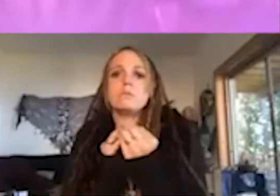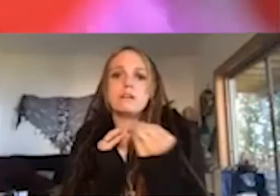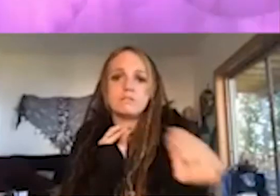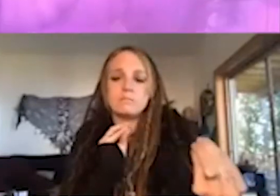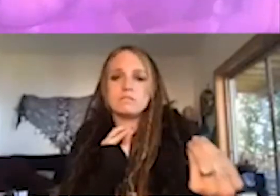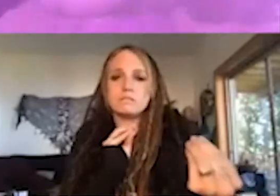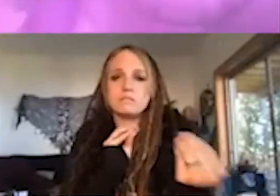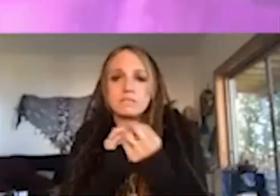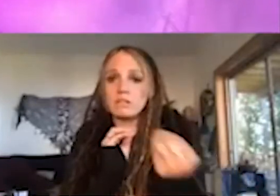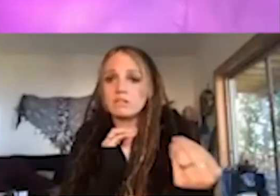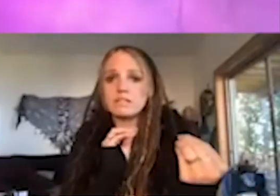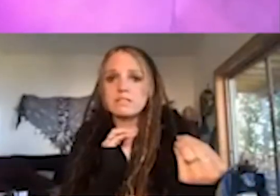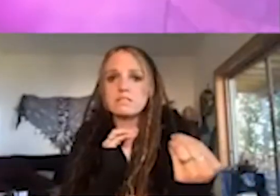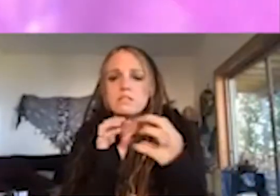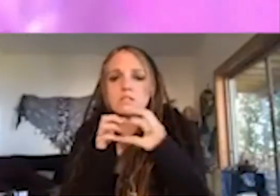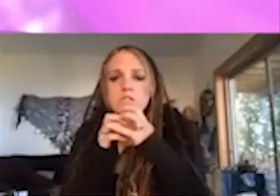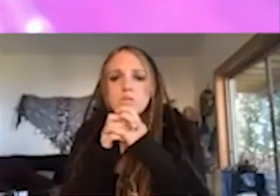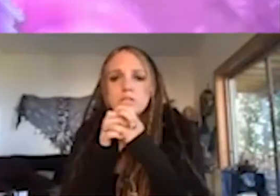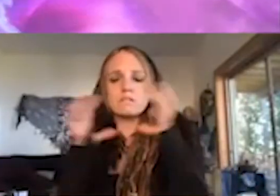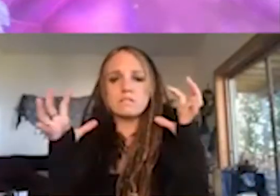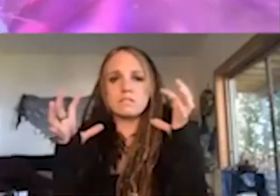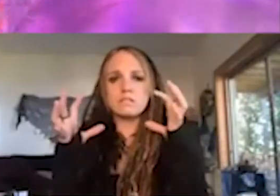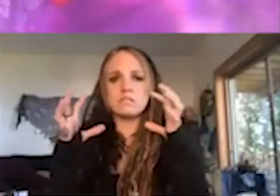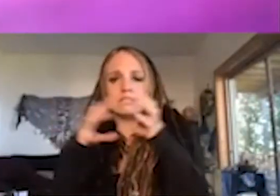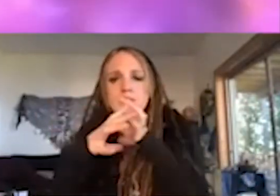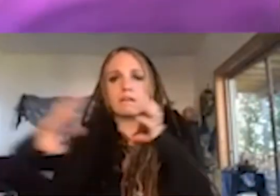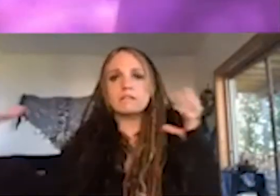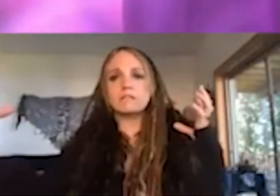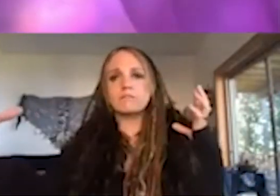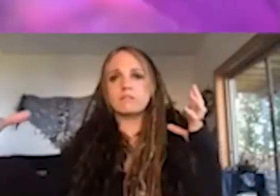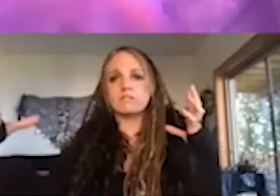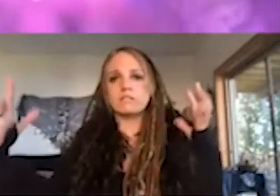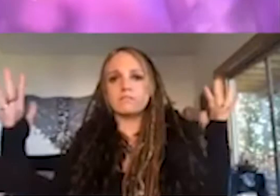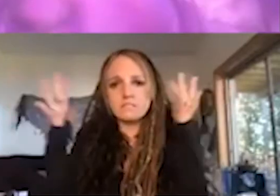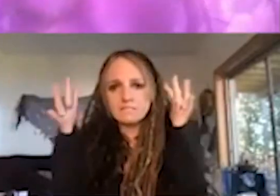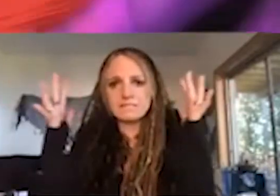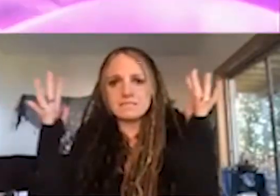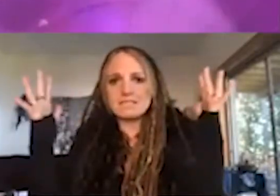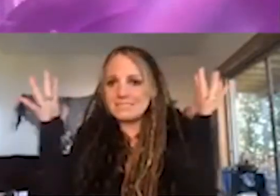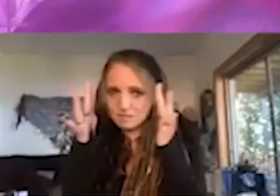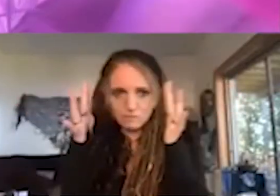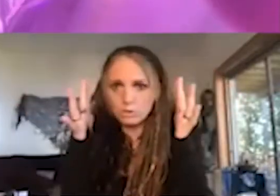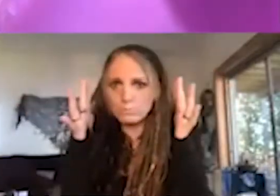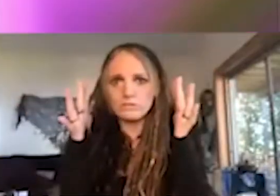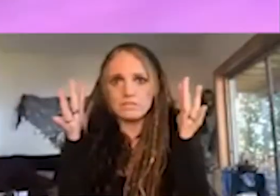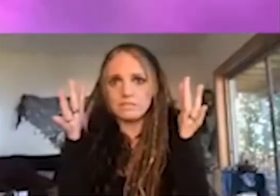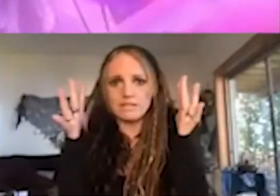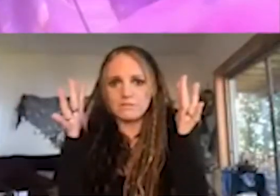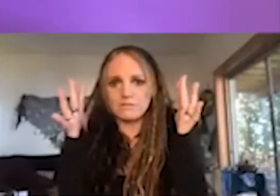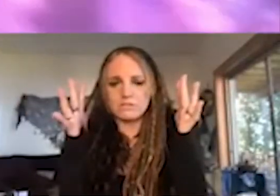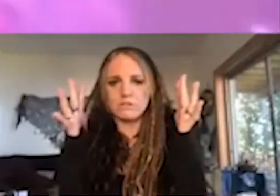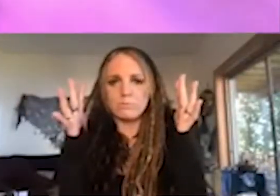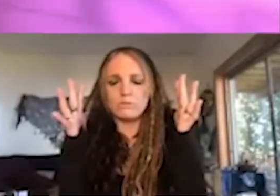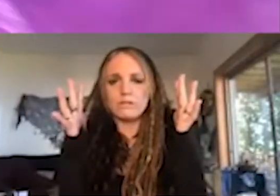we're now using much longer lenses to increase the scale of all of the jellyfish, the density, the sense of no blue. You can see now